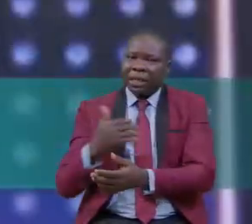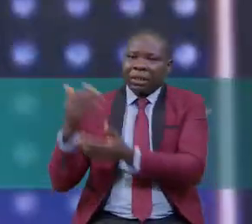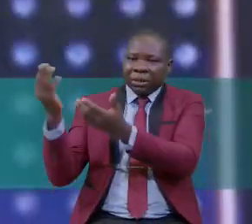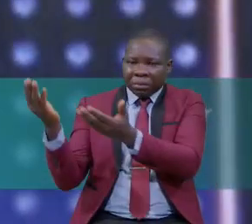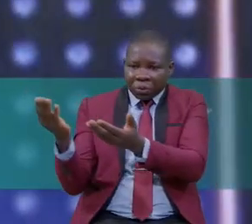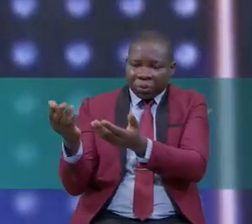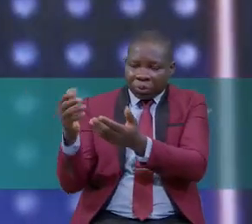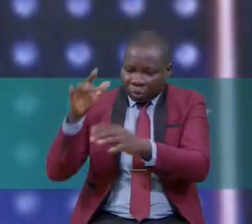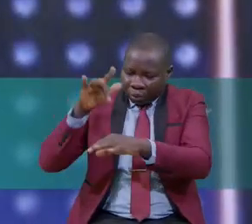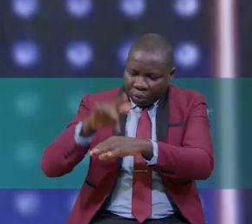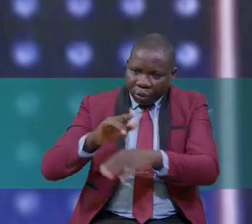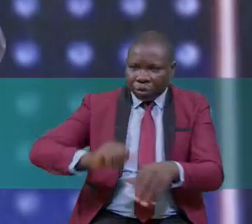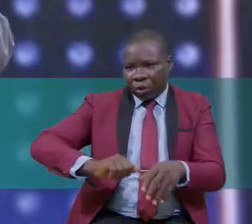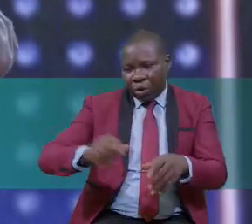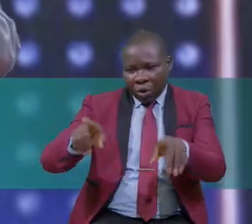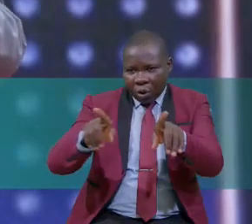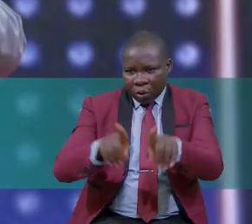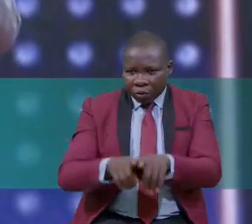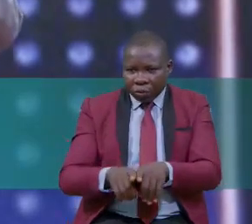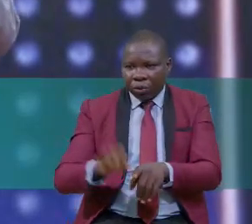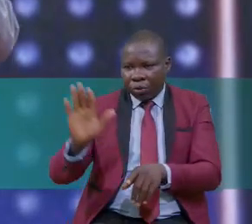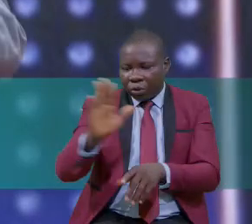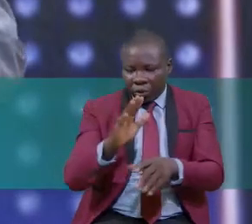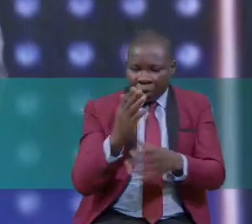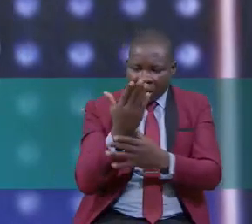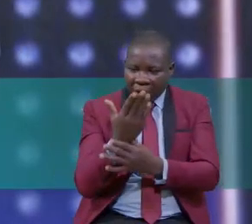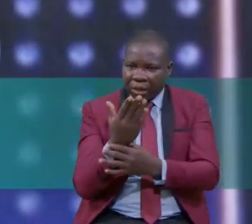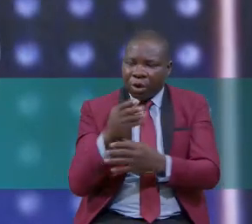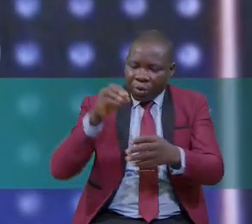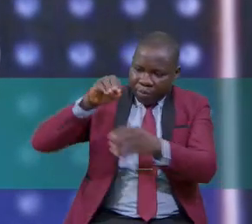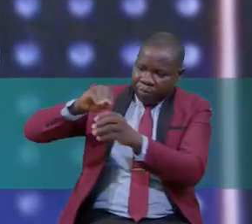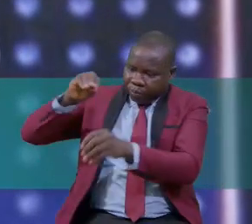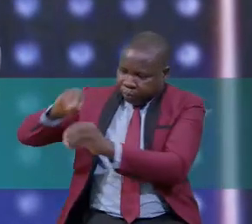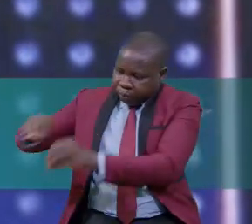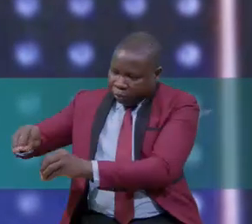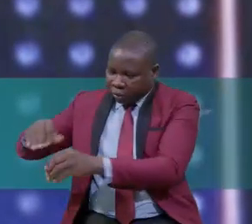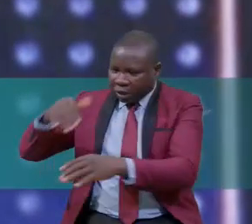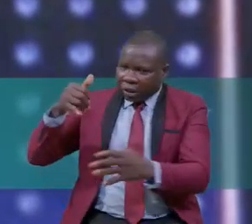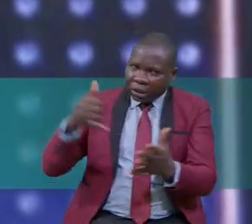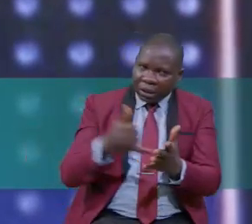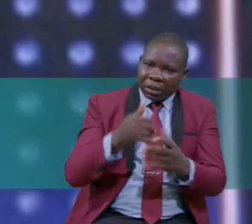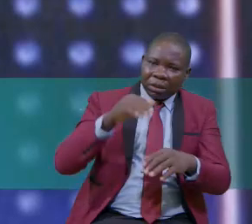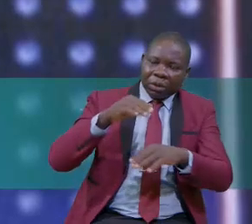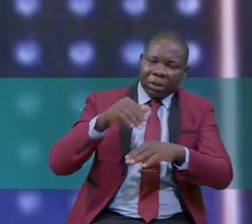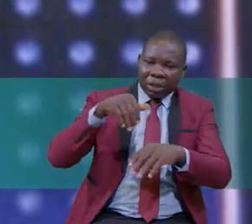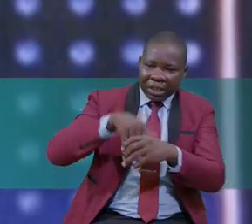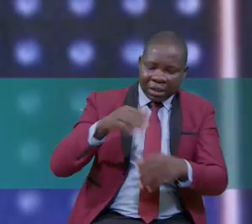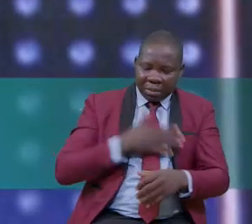to my thy hand, and thrust into my side, and